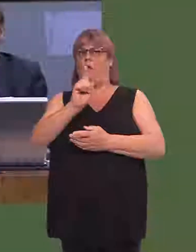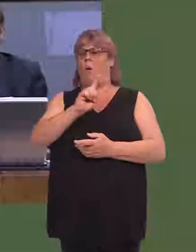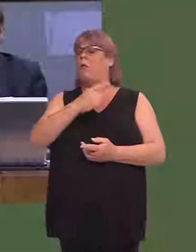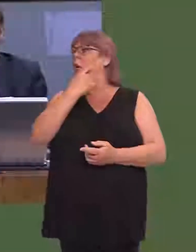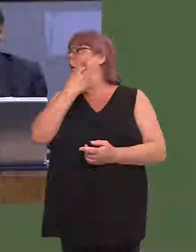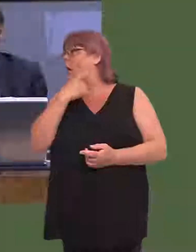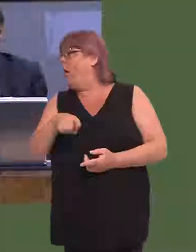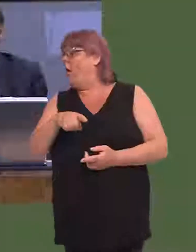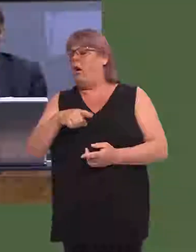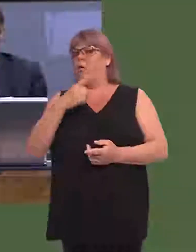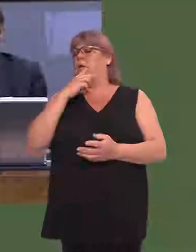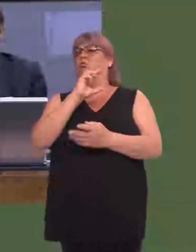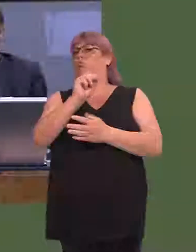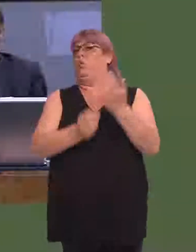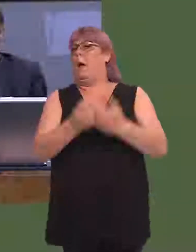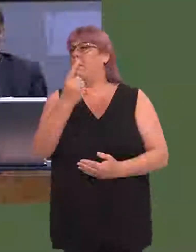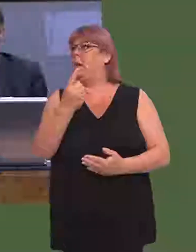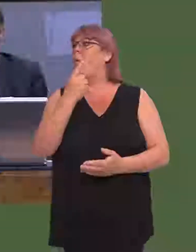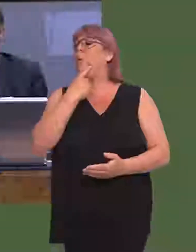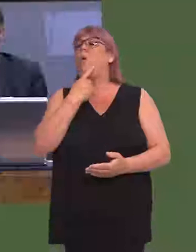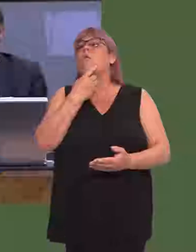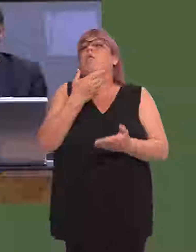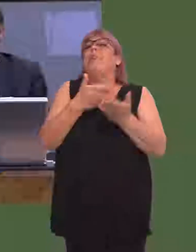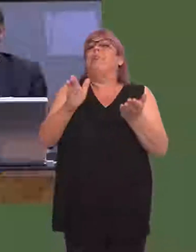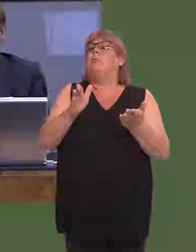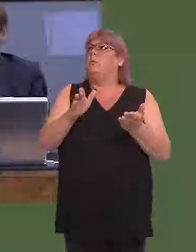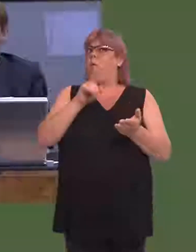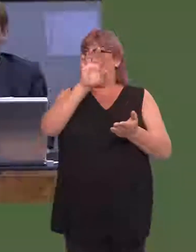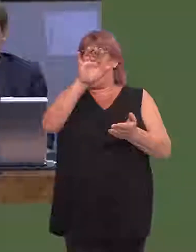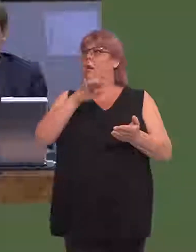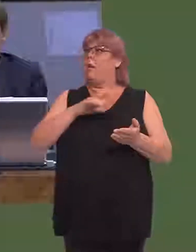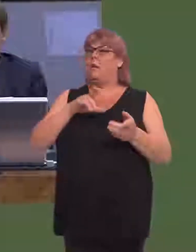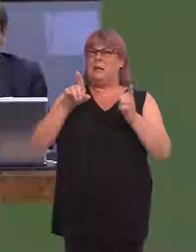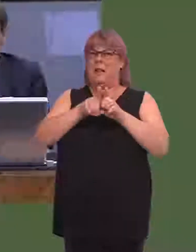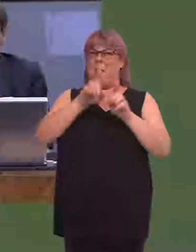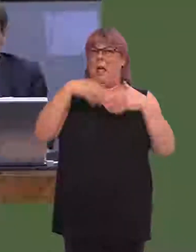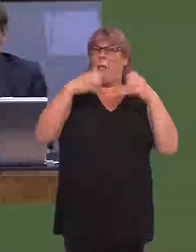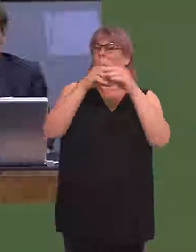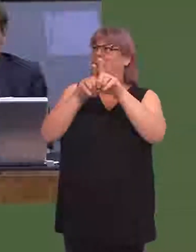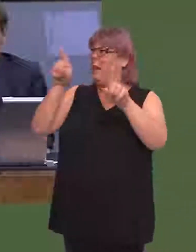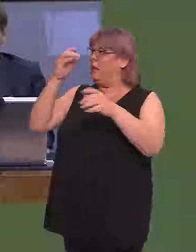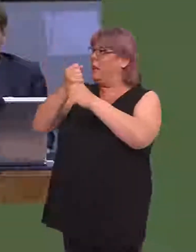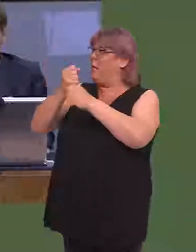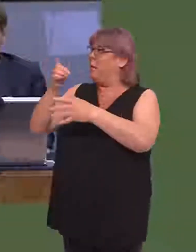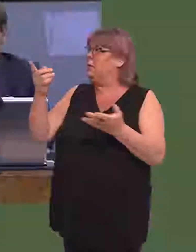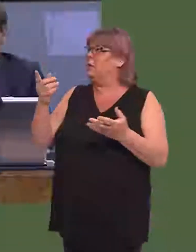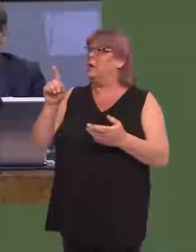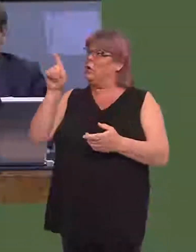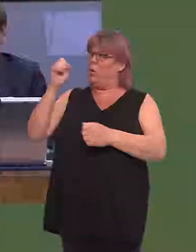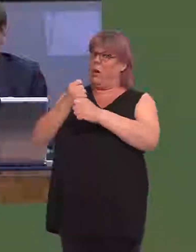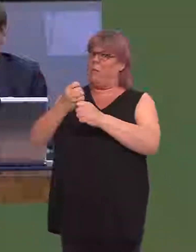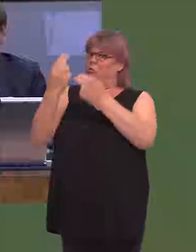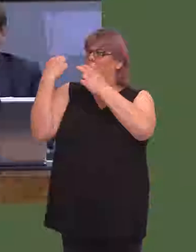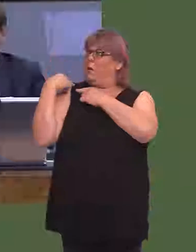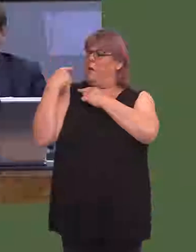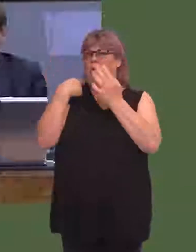a culture of deny, defend and dismiss at the heart of Betsy Cadwaladr Health Board and your government. First Minister, when